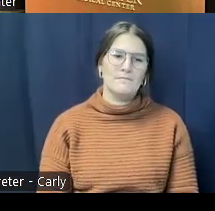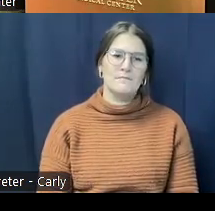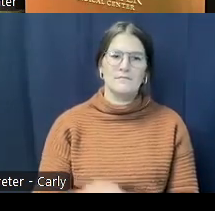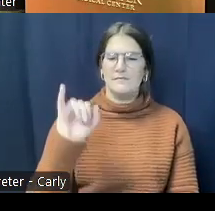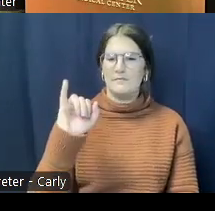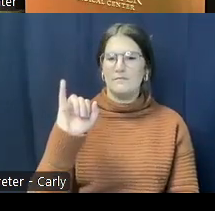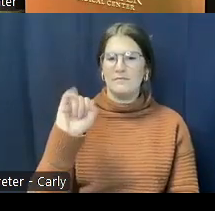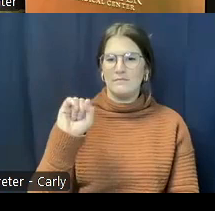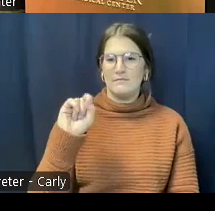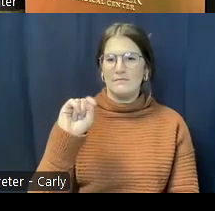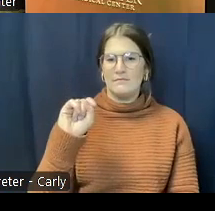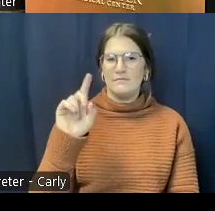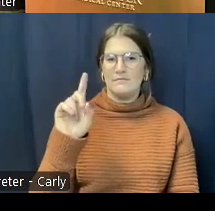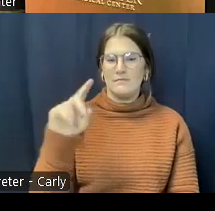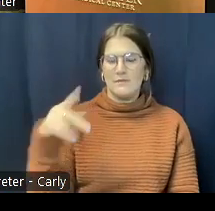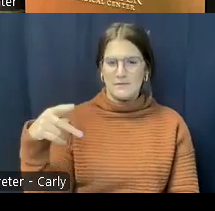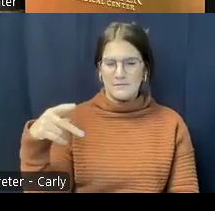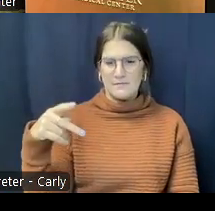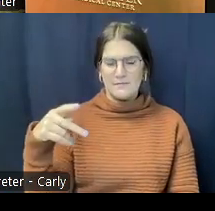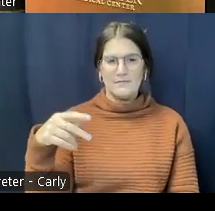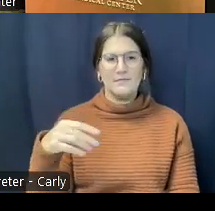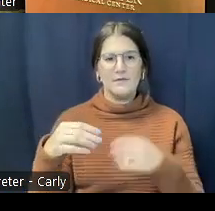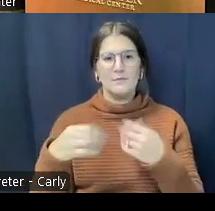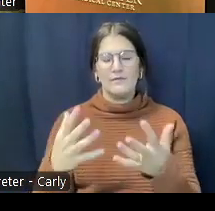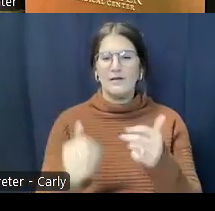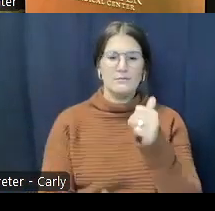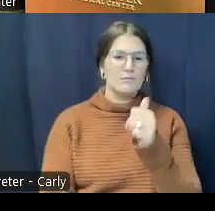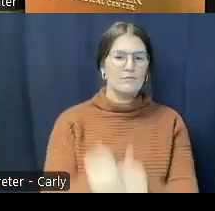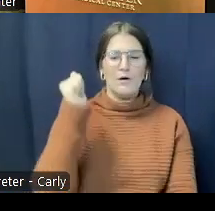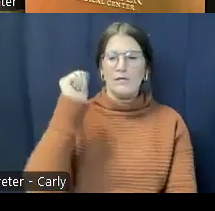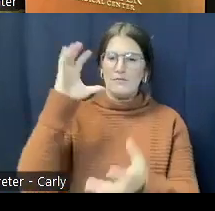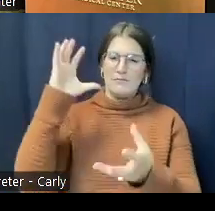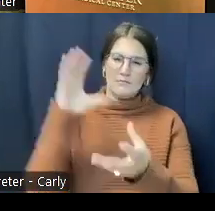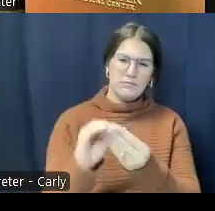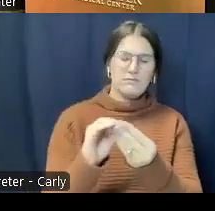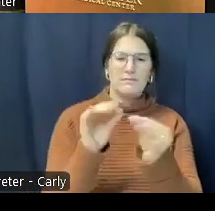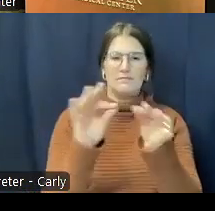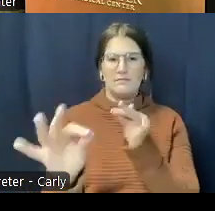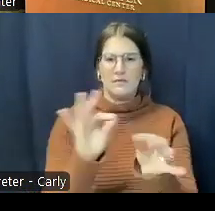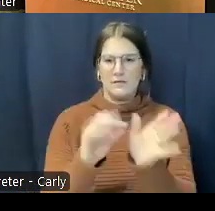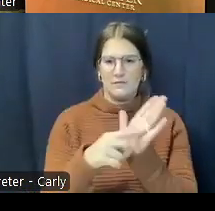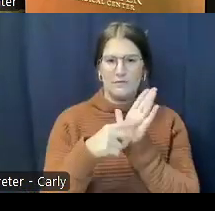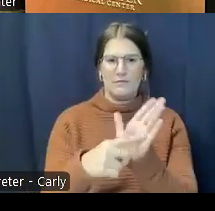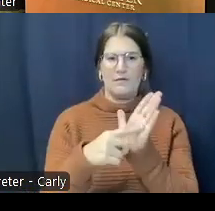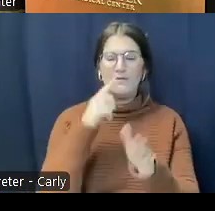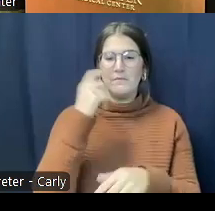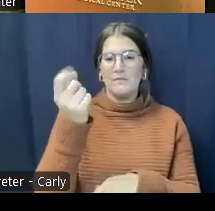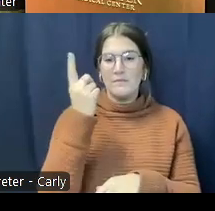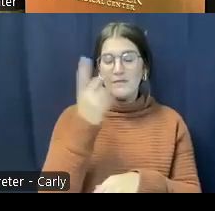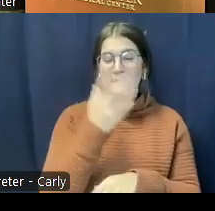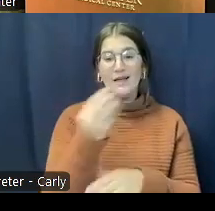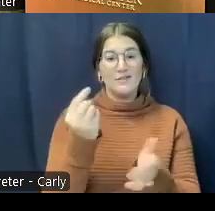ISTDP, I have found, provides the most comprehensive and robust explanatory model for understanding and